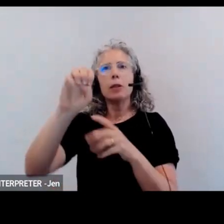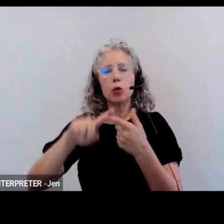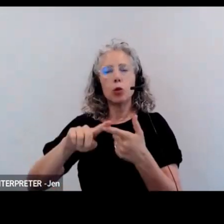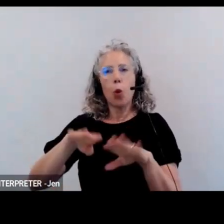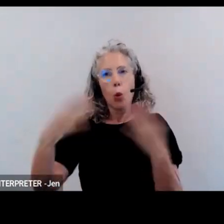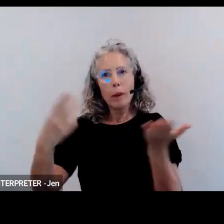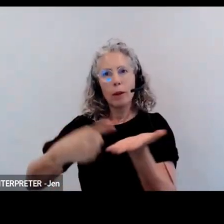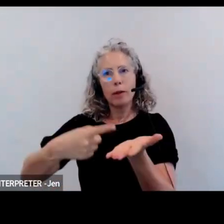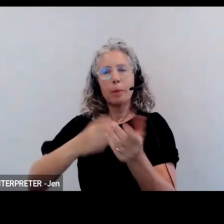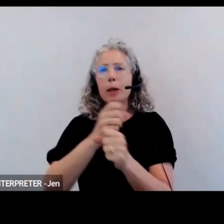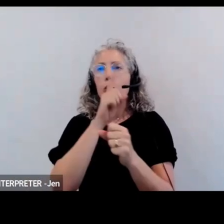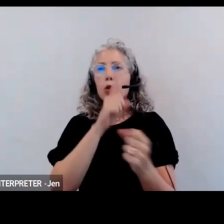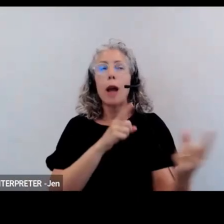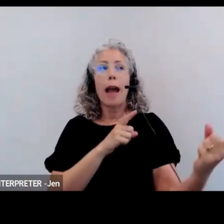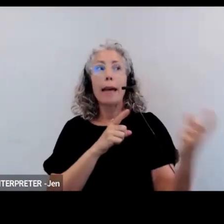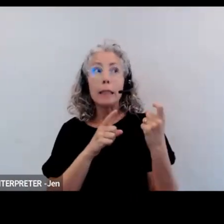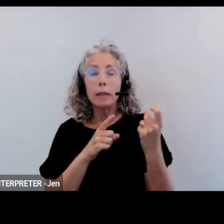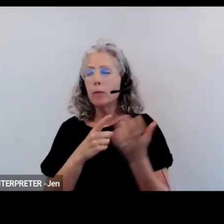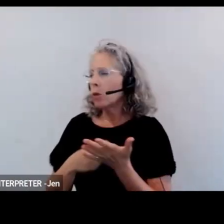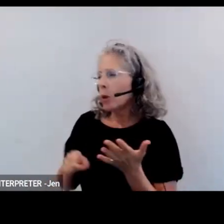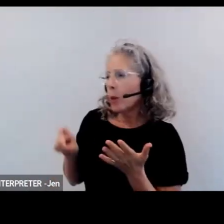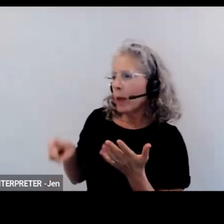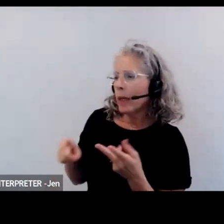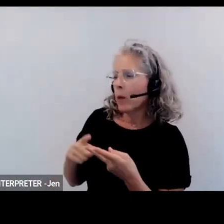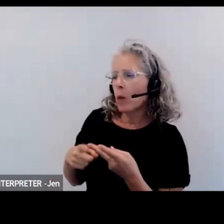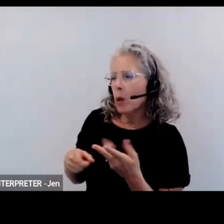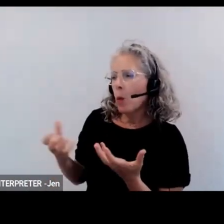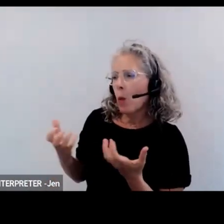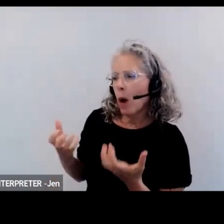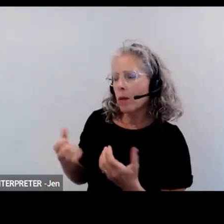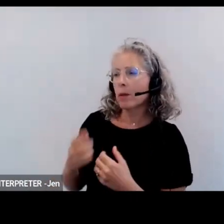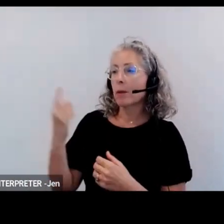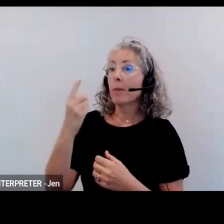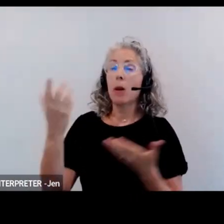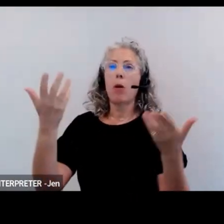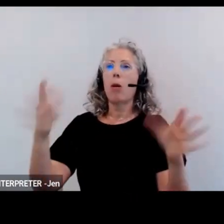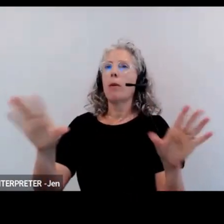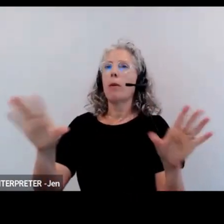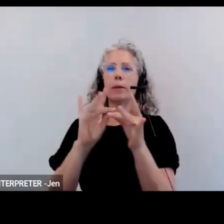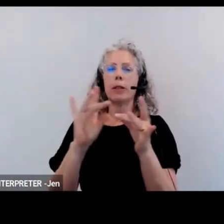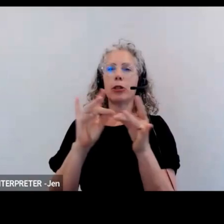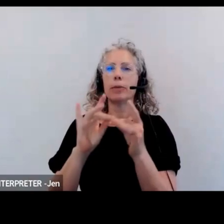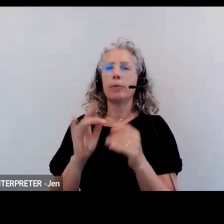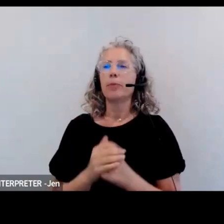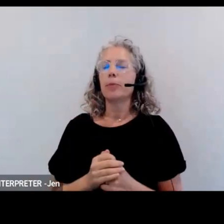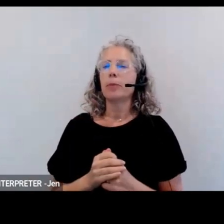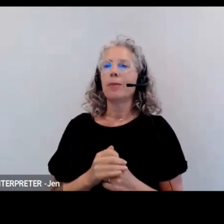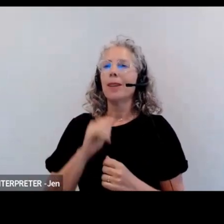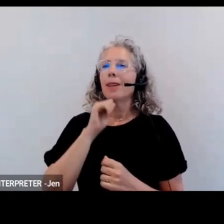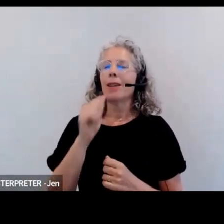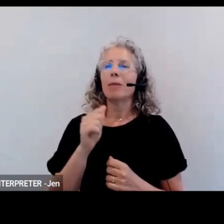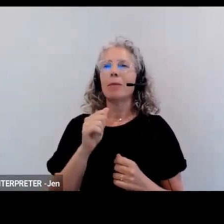I'm asked what I need and what I want. Again, something that was already said, not being